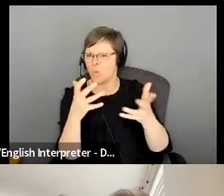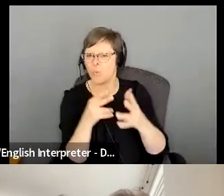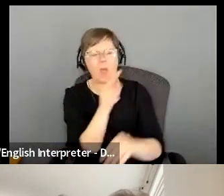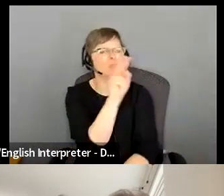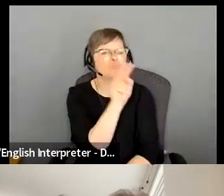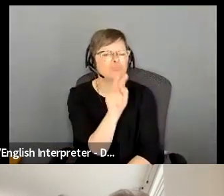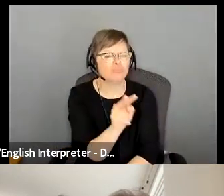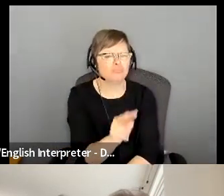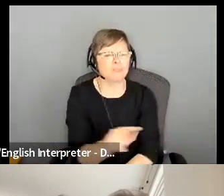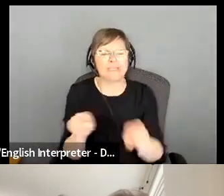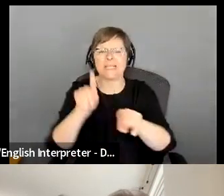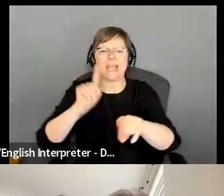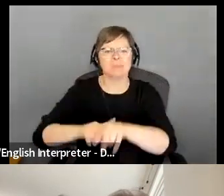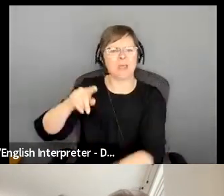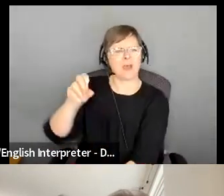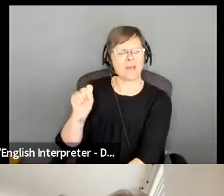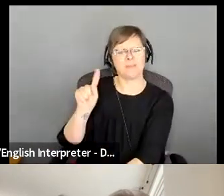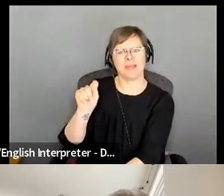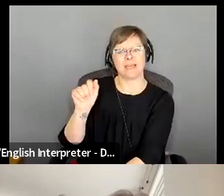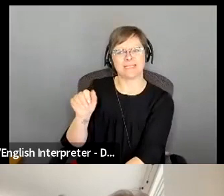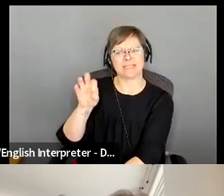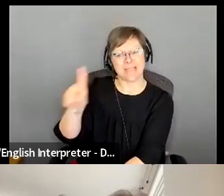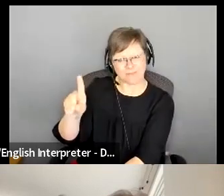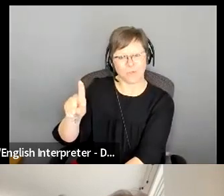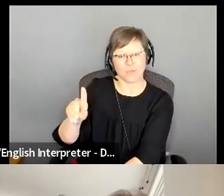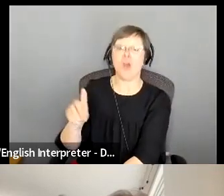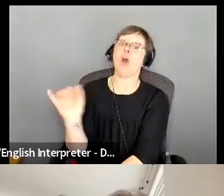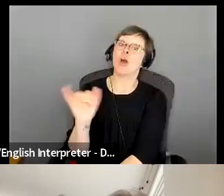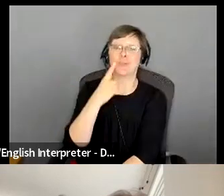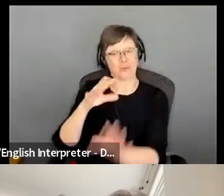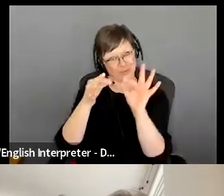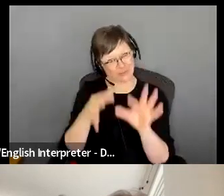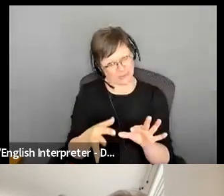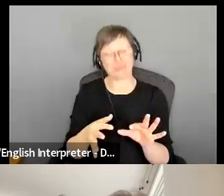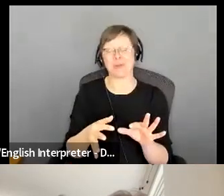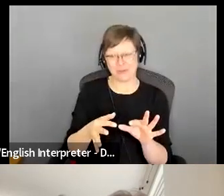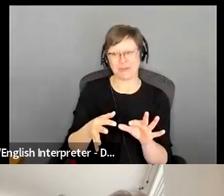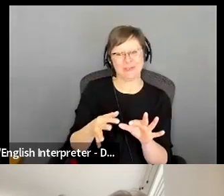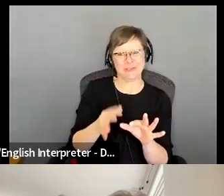or read along, or who are interpreting Indigenous nations.